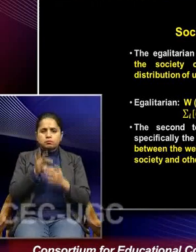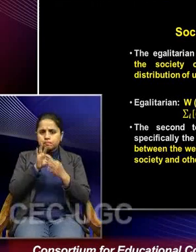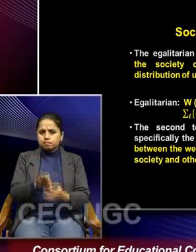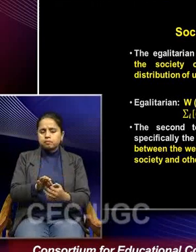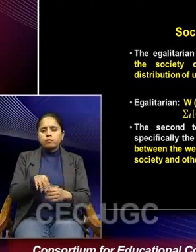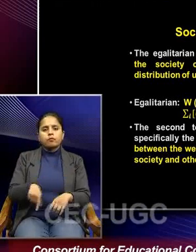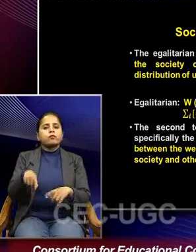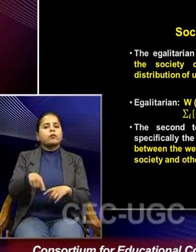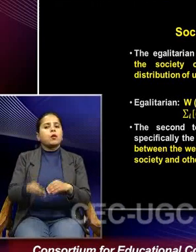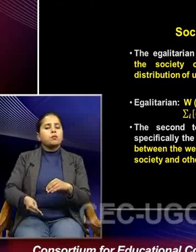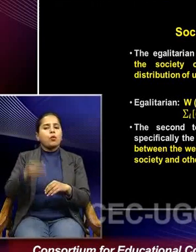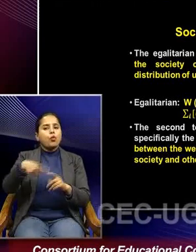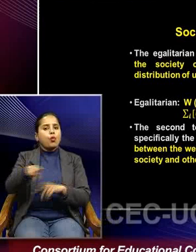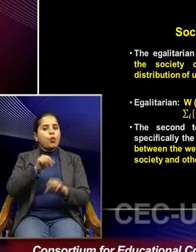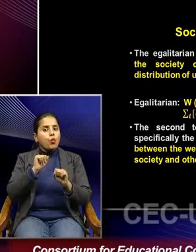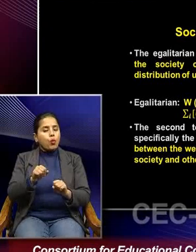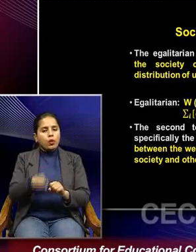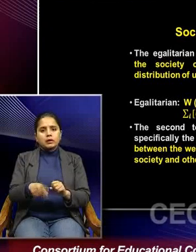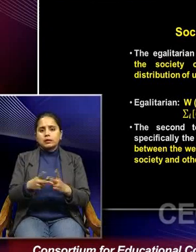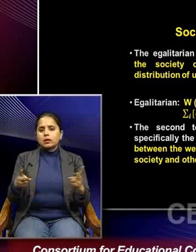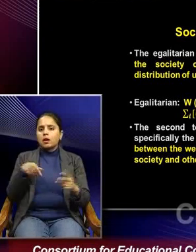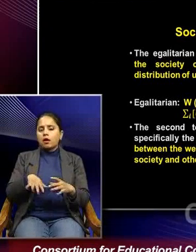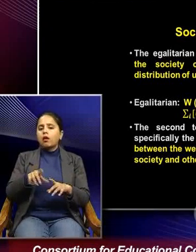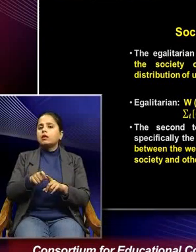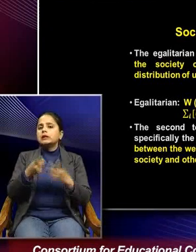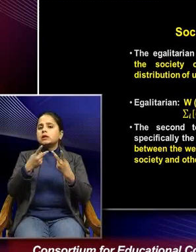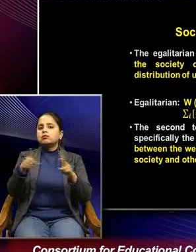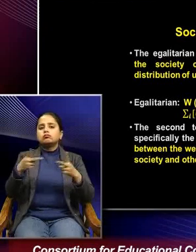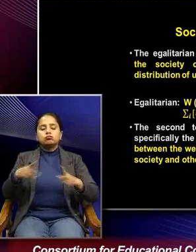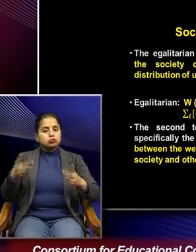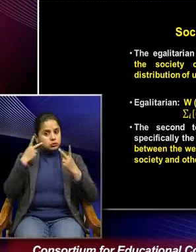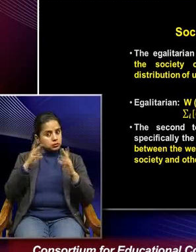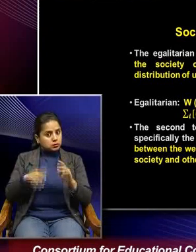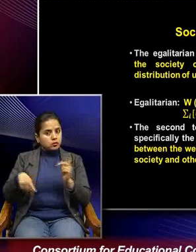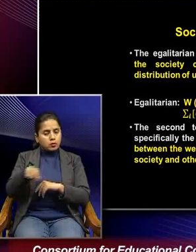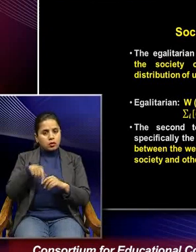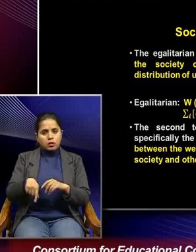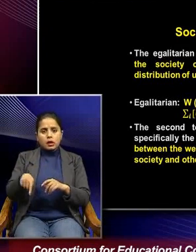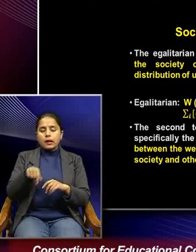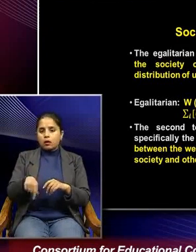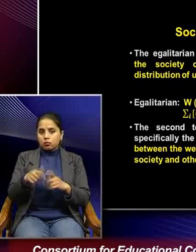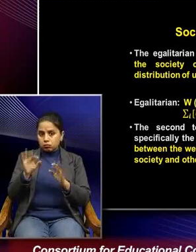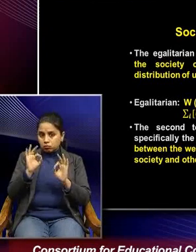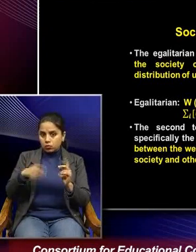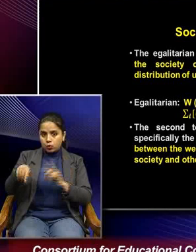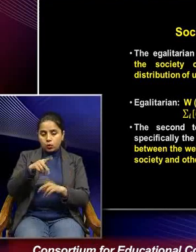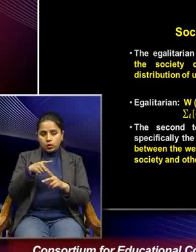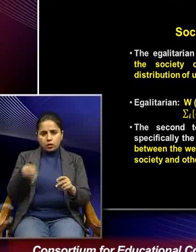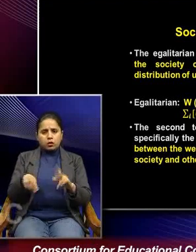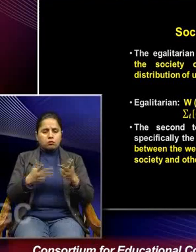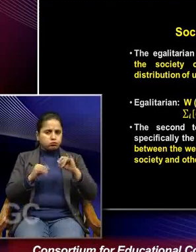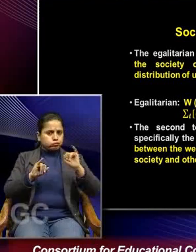the extent to which there is a divergence between the well-being of the worst